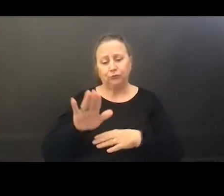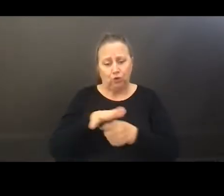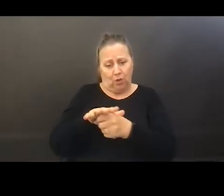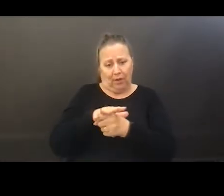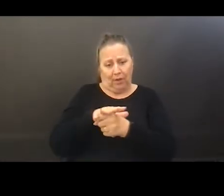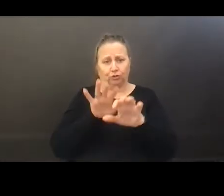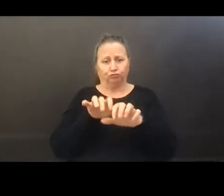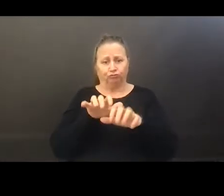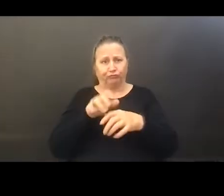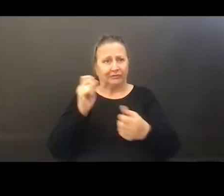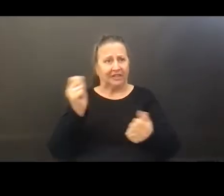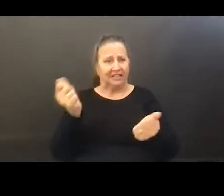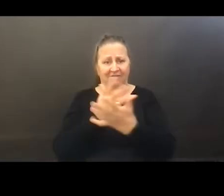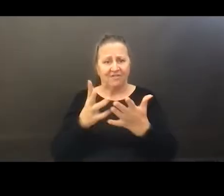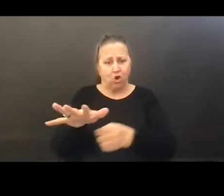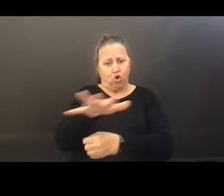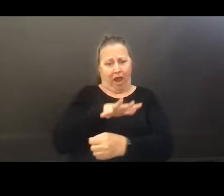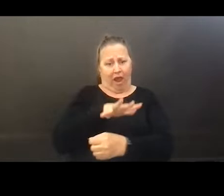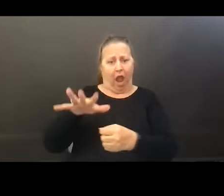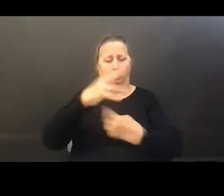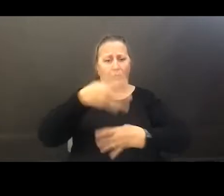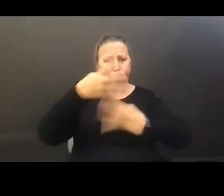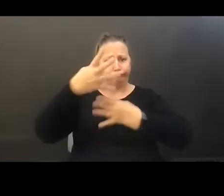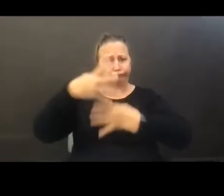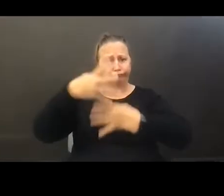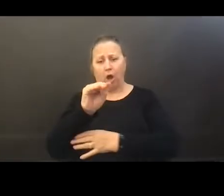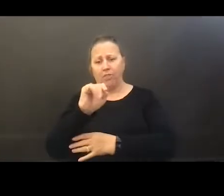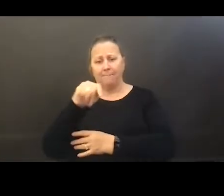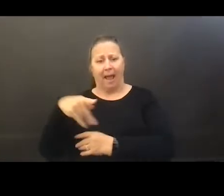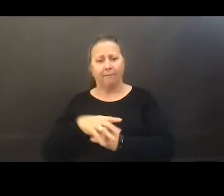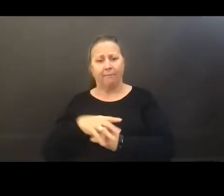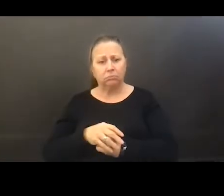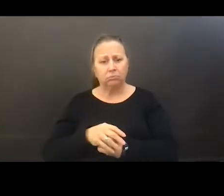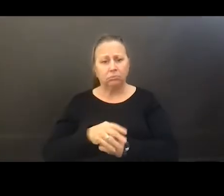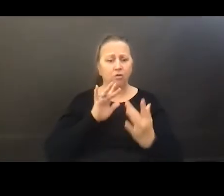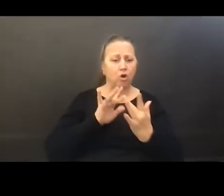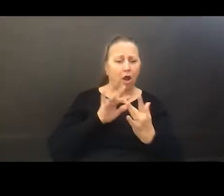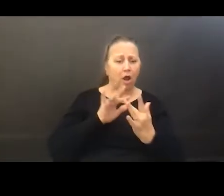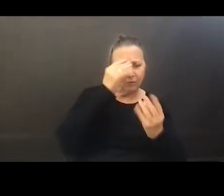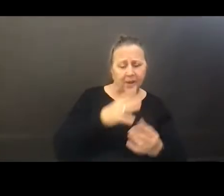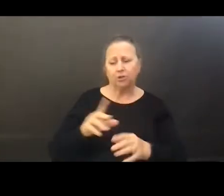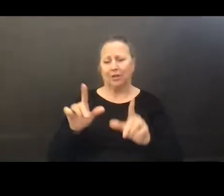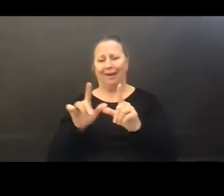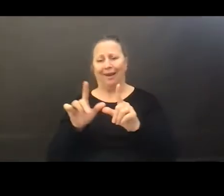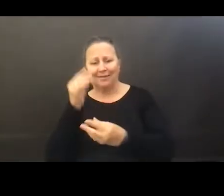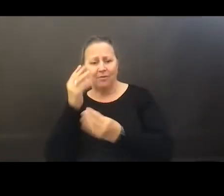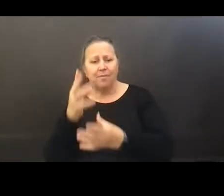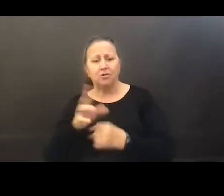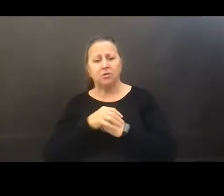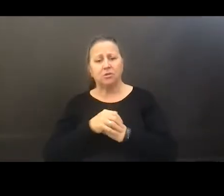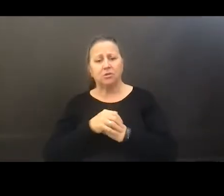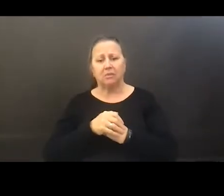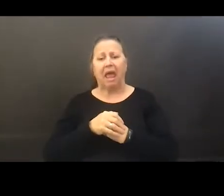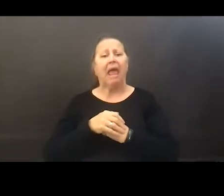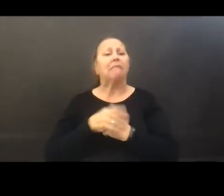map for you to easily see where they are, their contact information, their licensing information, and the space they have available